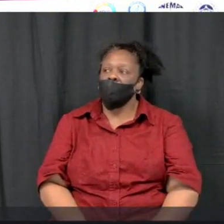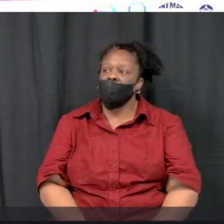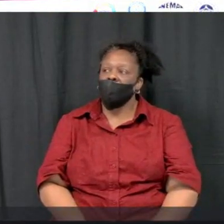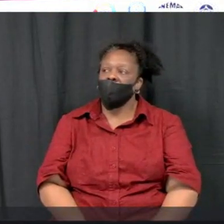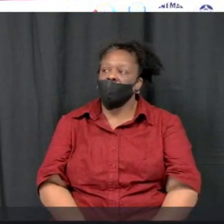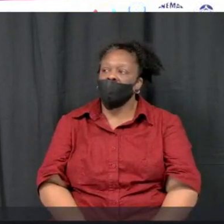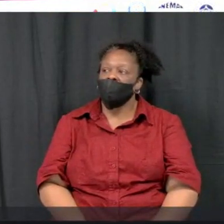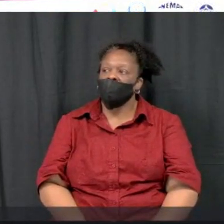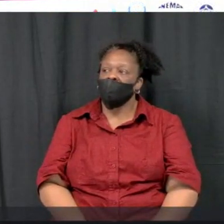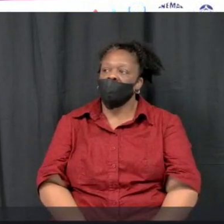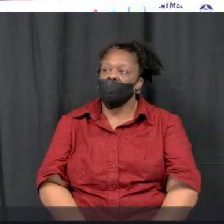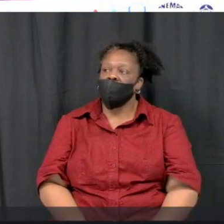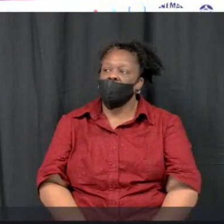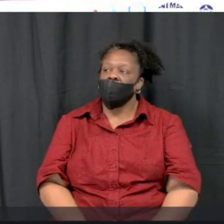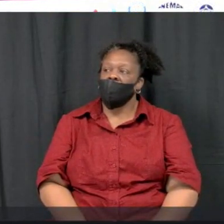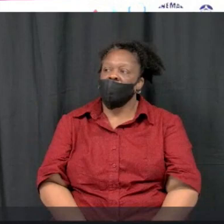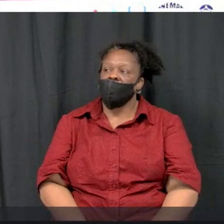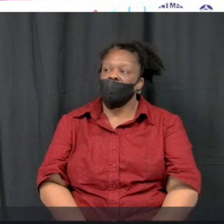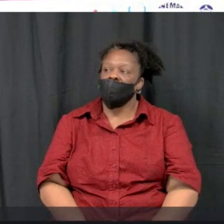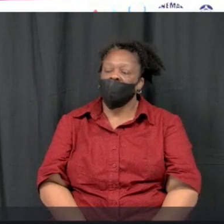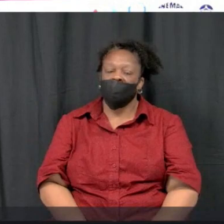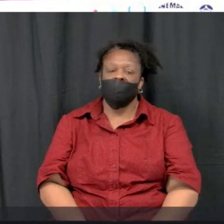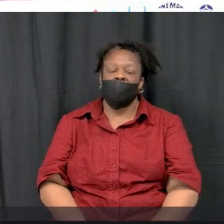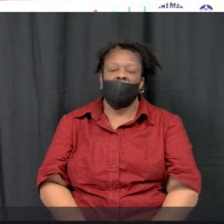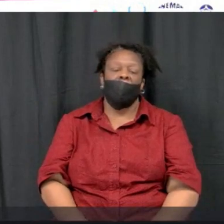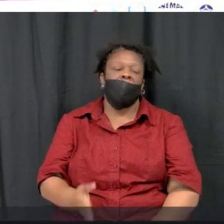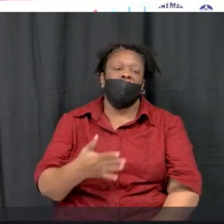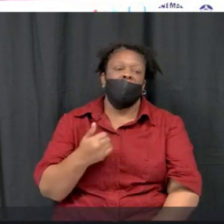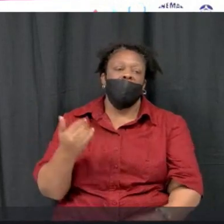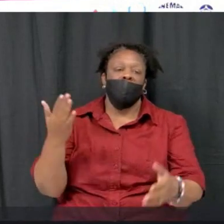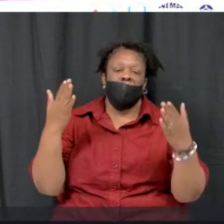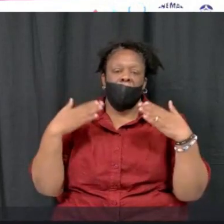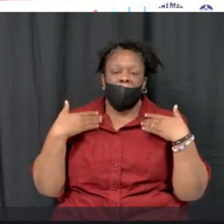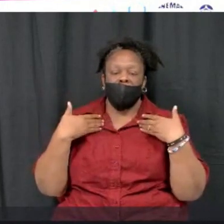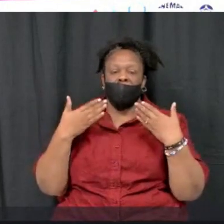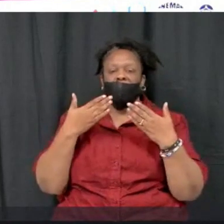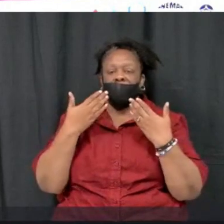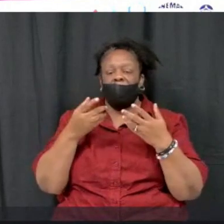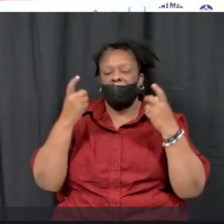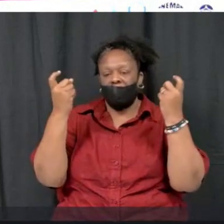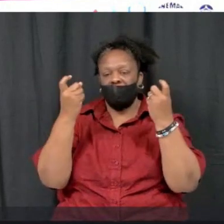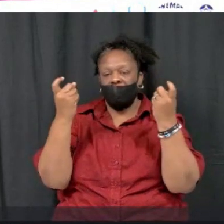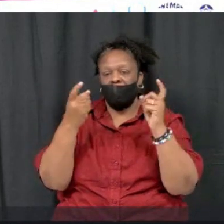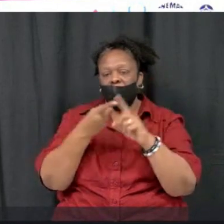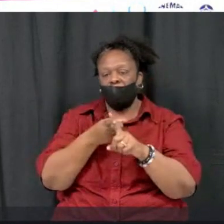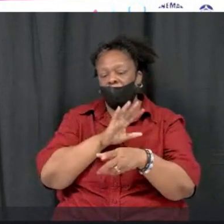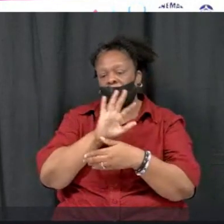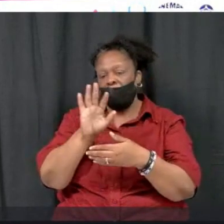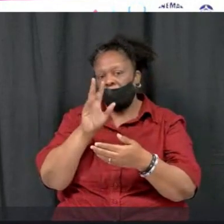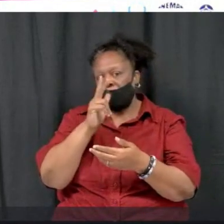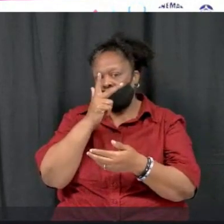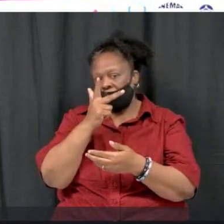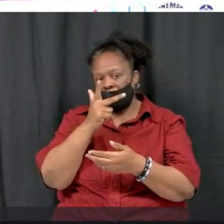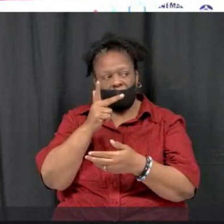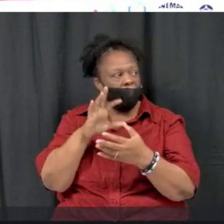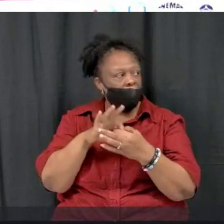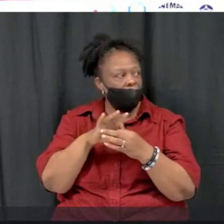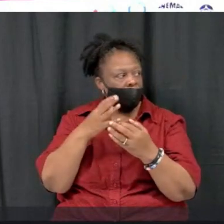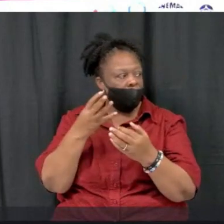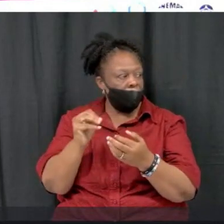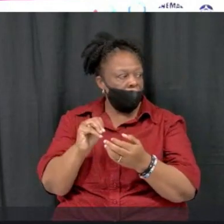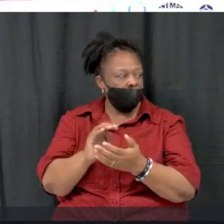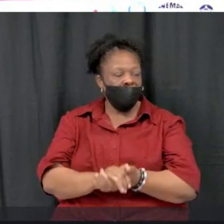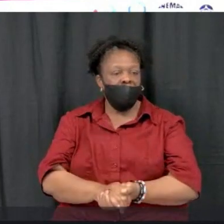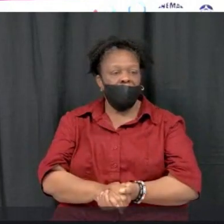of the awardee committee. So I'd like to end by congratulating them. I was hoping that they would be able to enjoy a